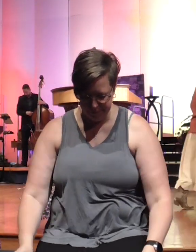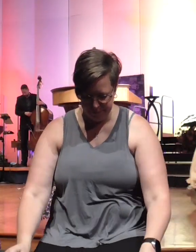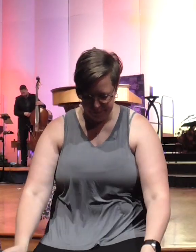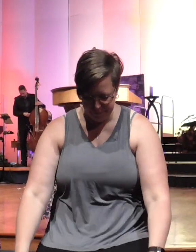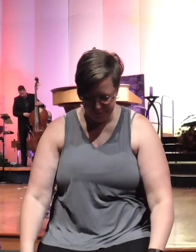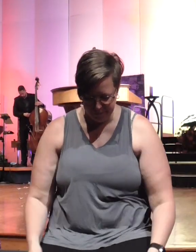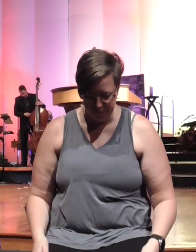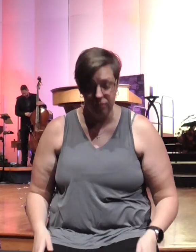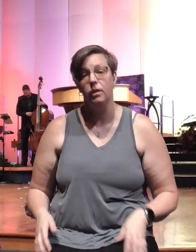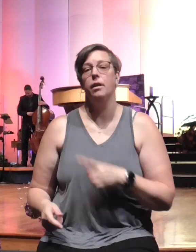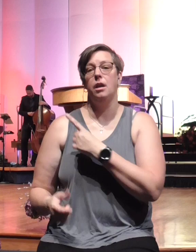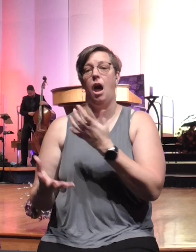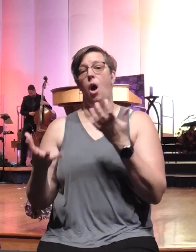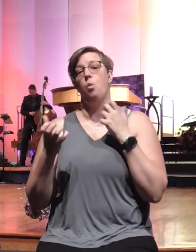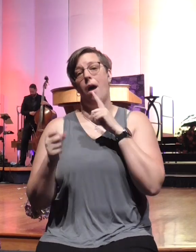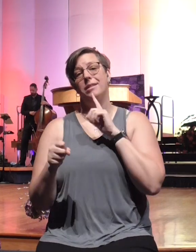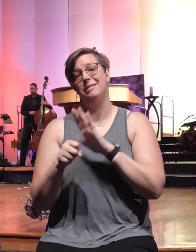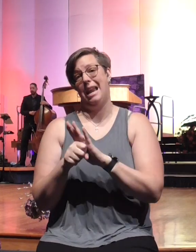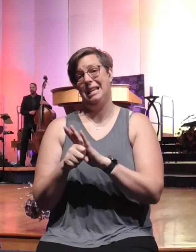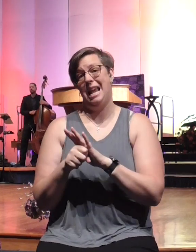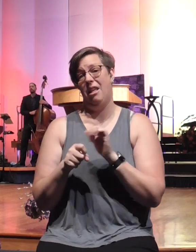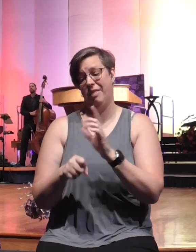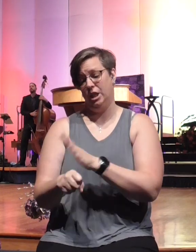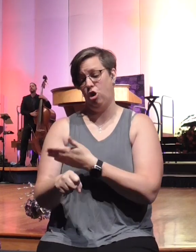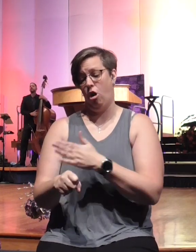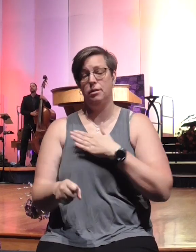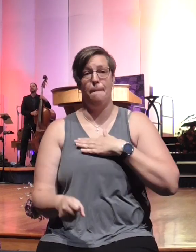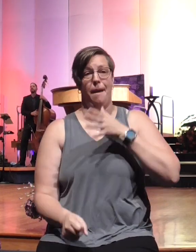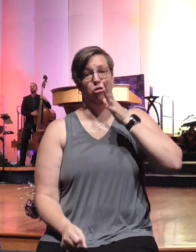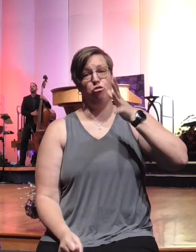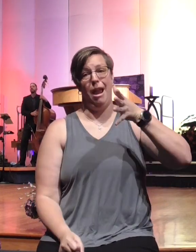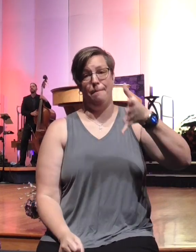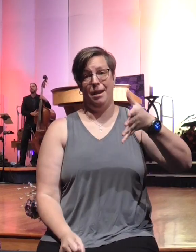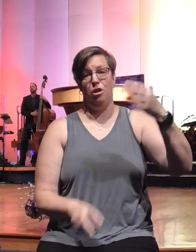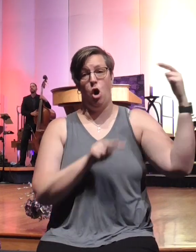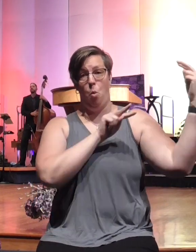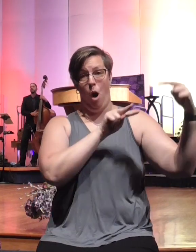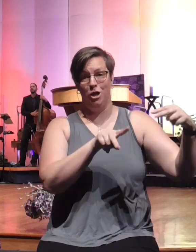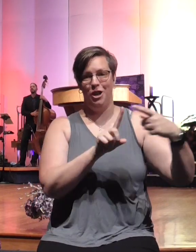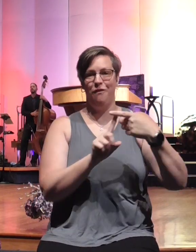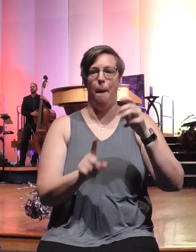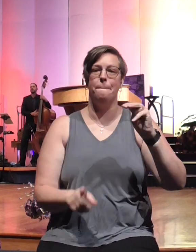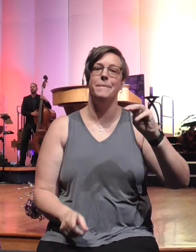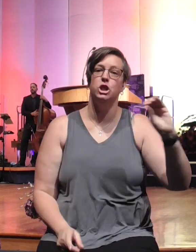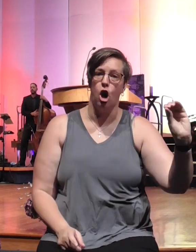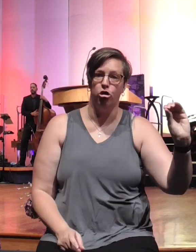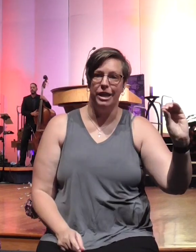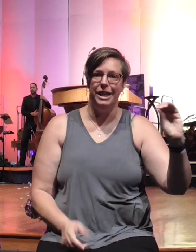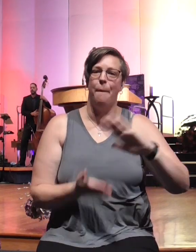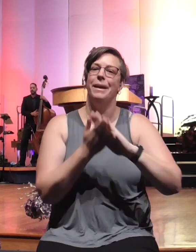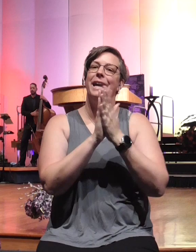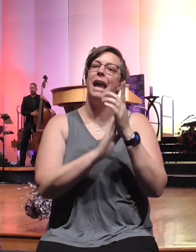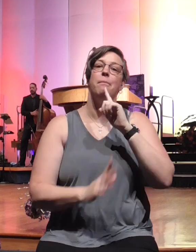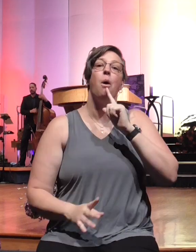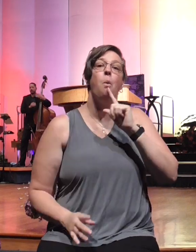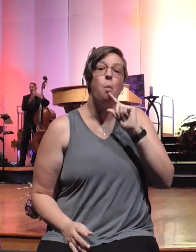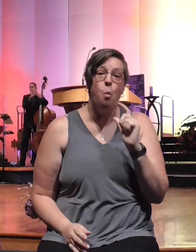I want to dedicate this song to my grandma, who's watching from Missouri, who turned 100